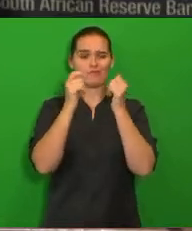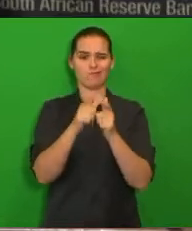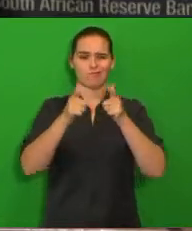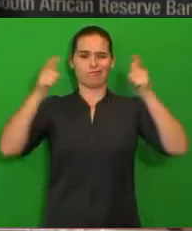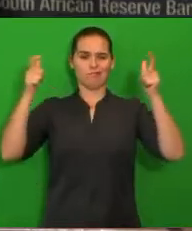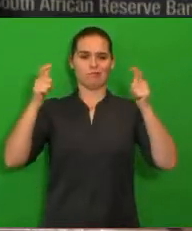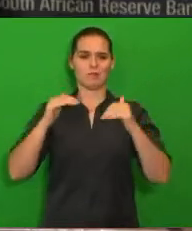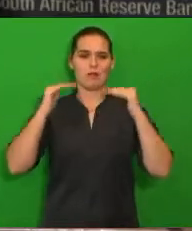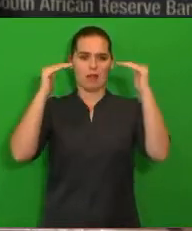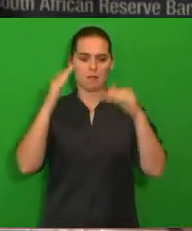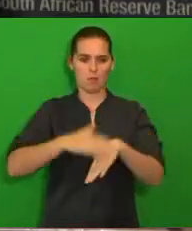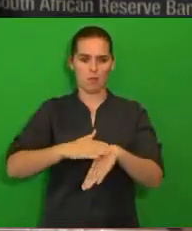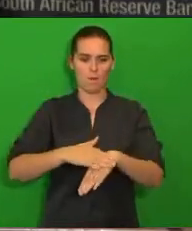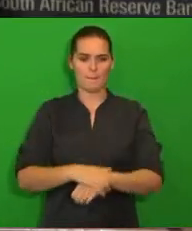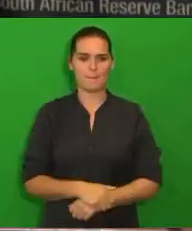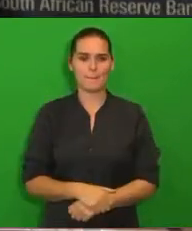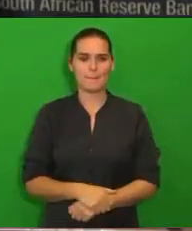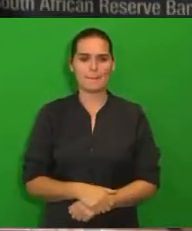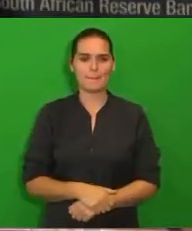higher.